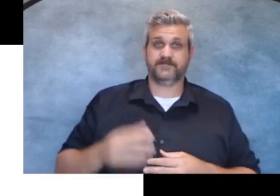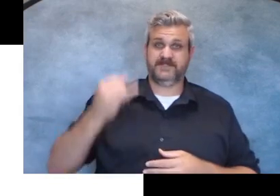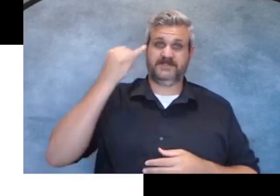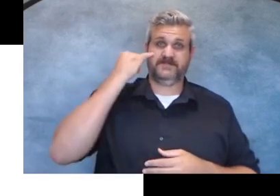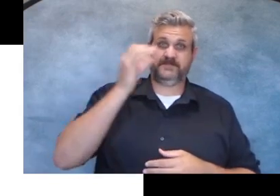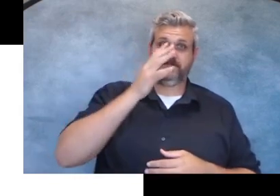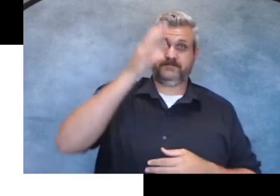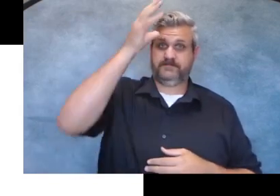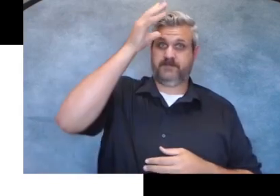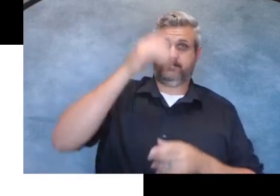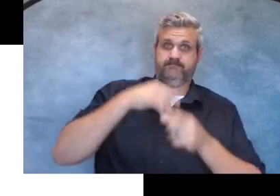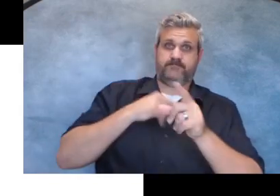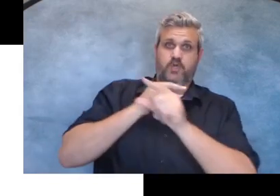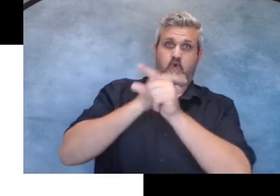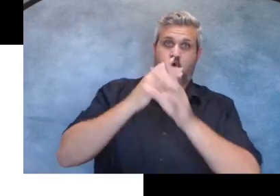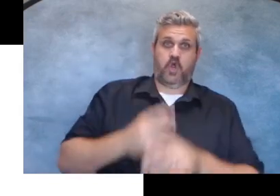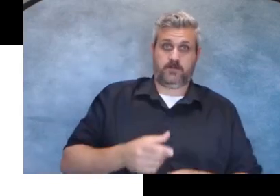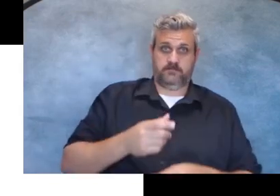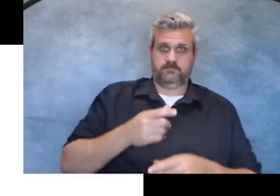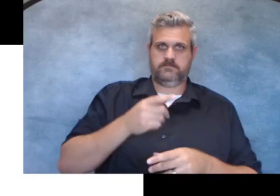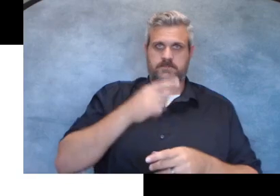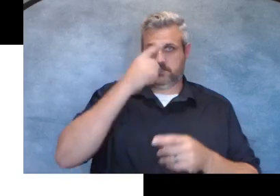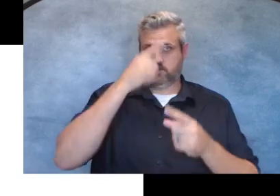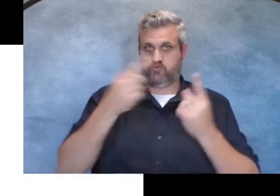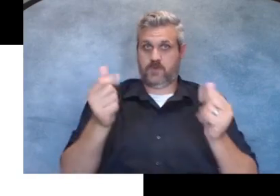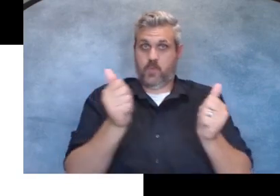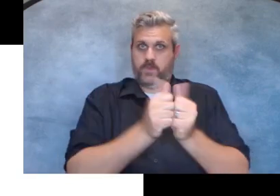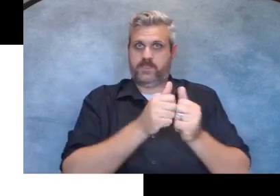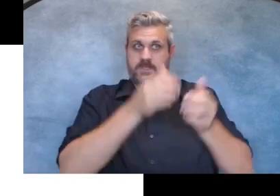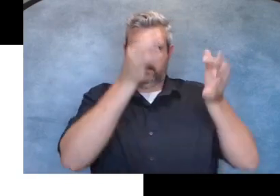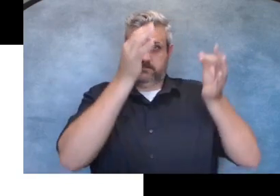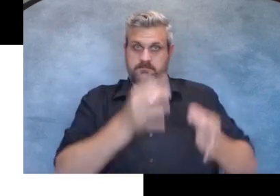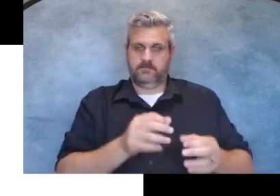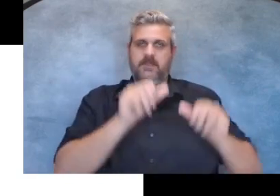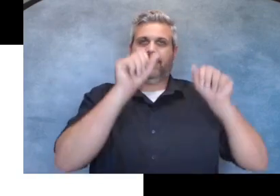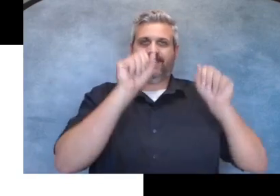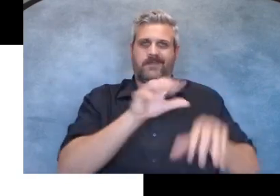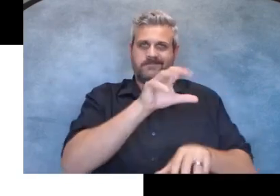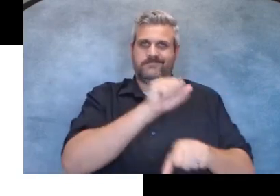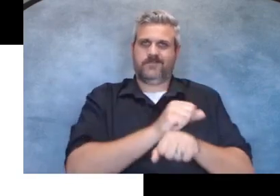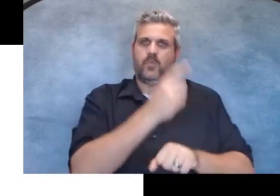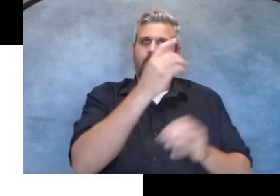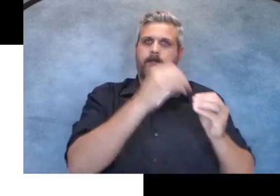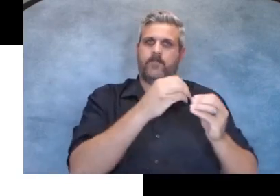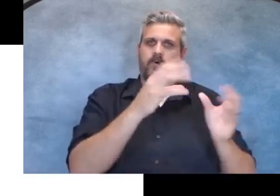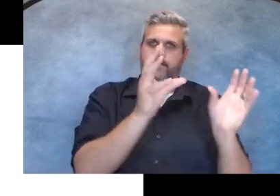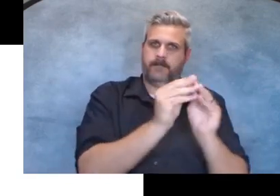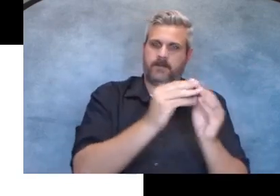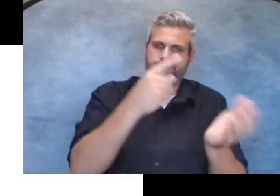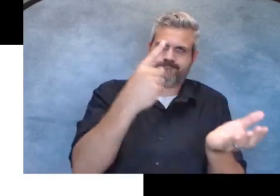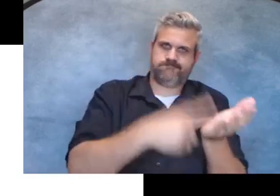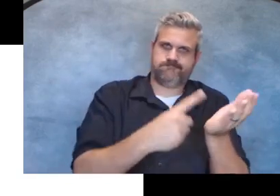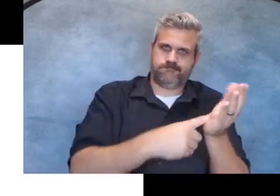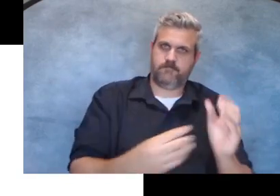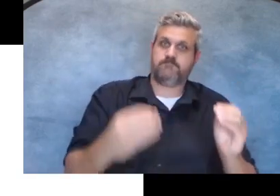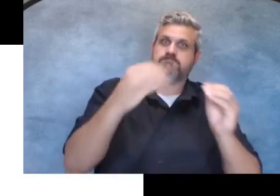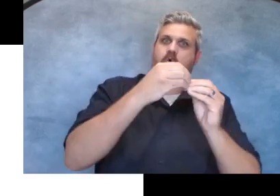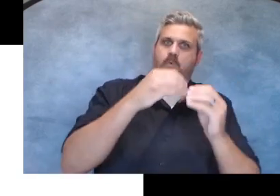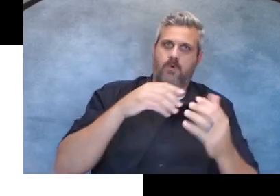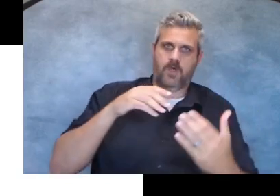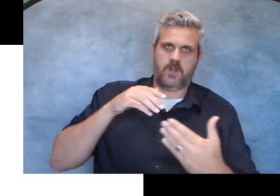If a parent or guardian disagrees with the ARC decision, the ARC may schedule an additional meeting to further discuss and address the